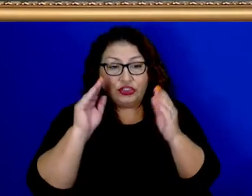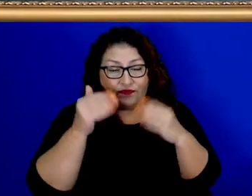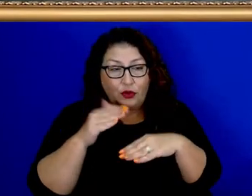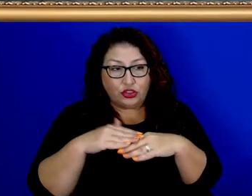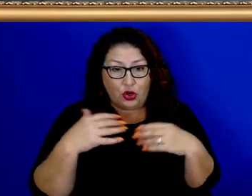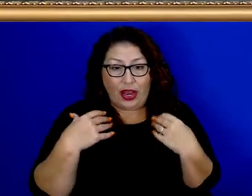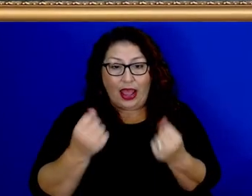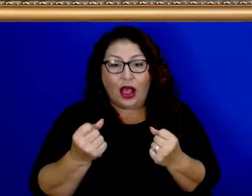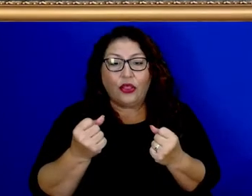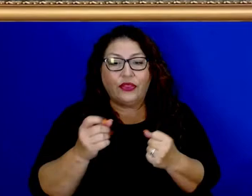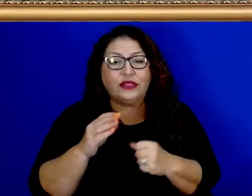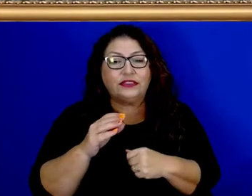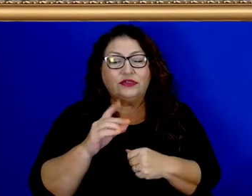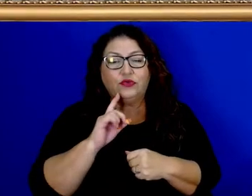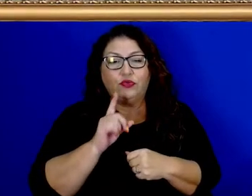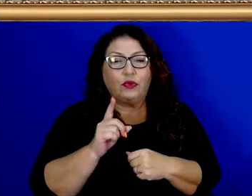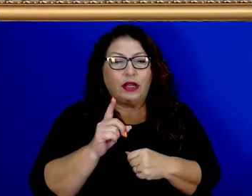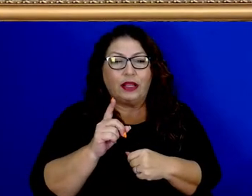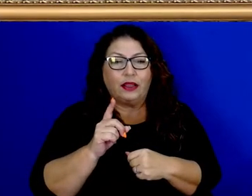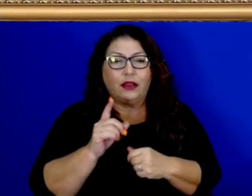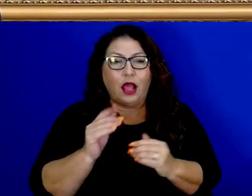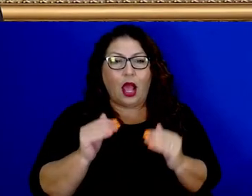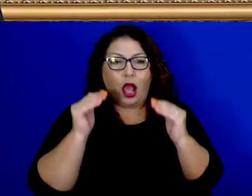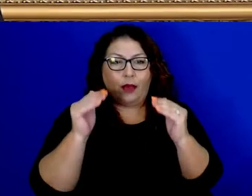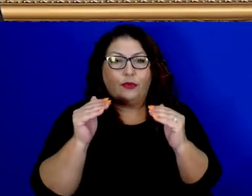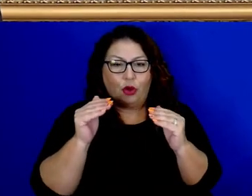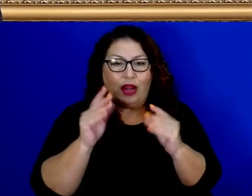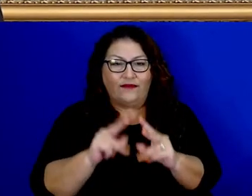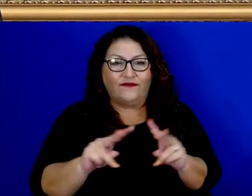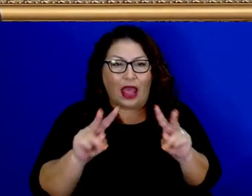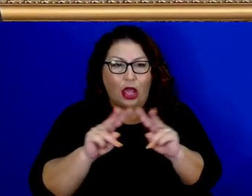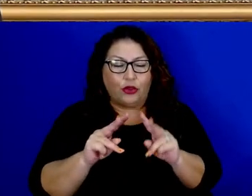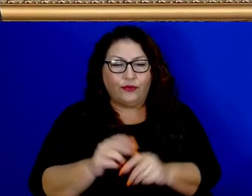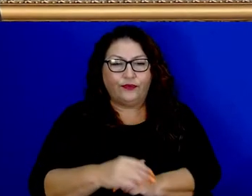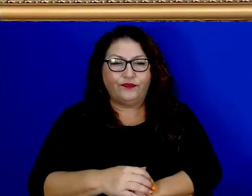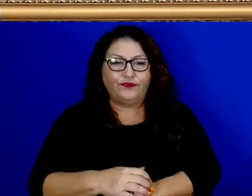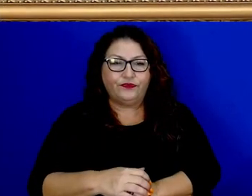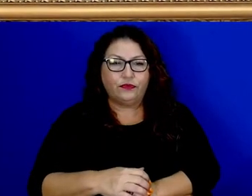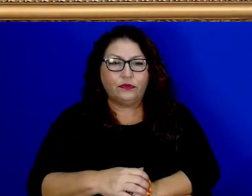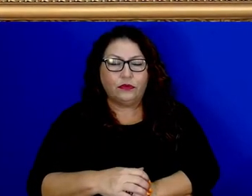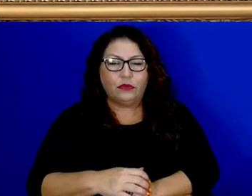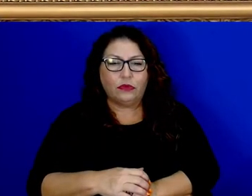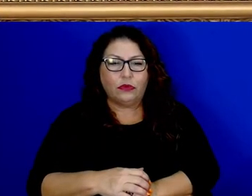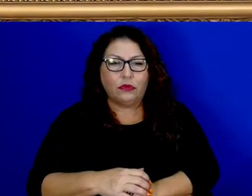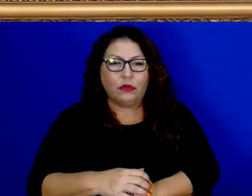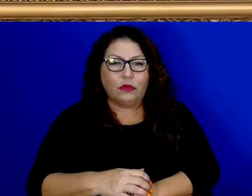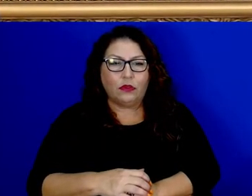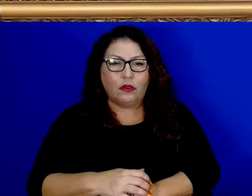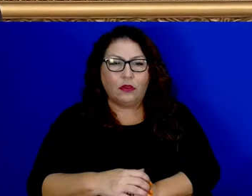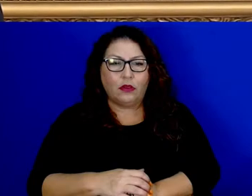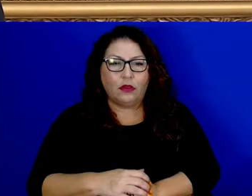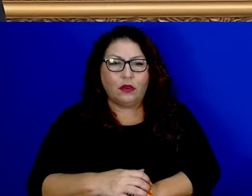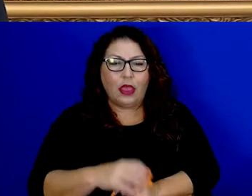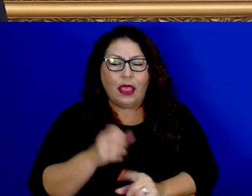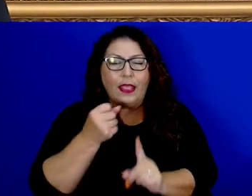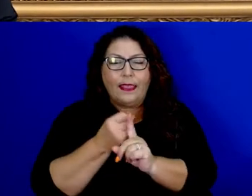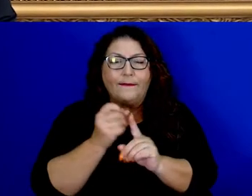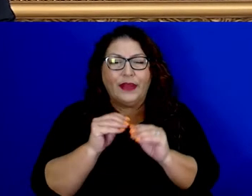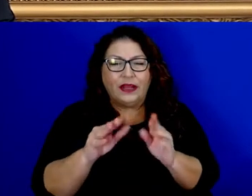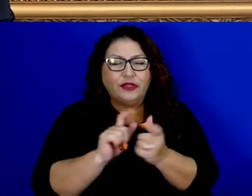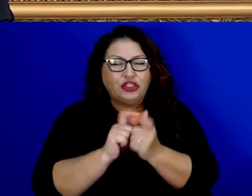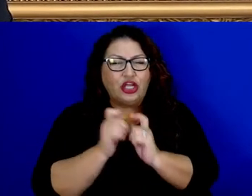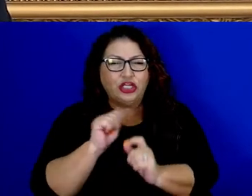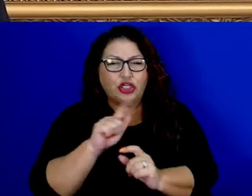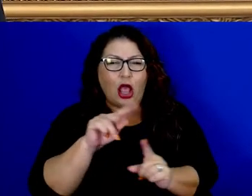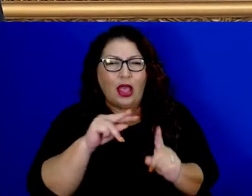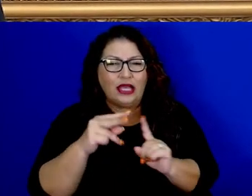means of great value. The pandemic has changed all aspects of our lives. Moreover, it